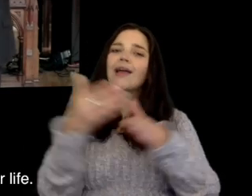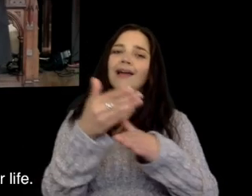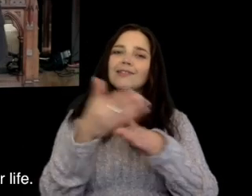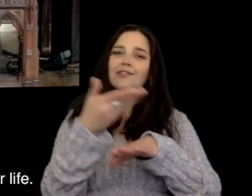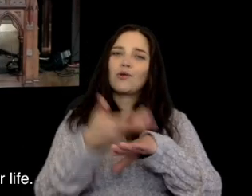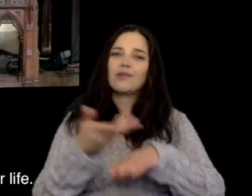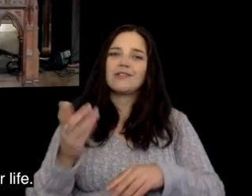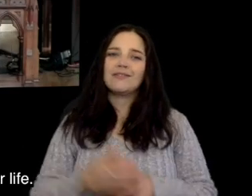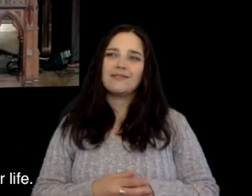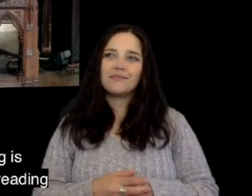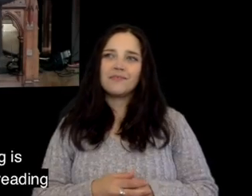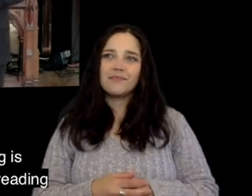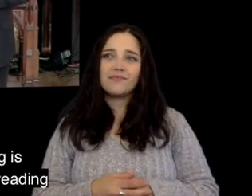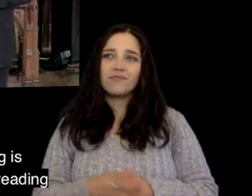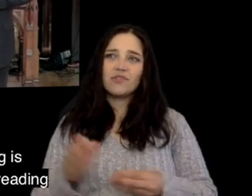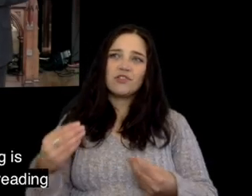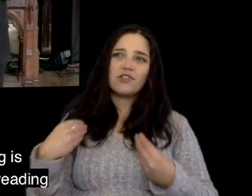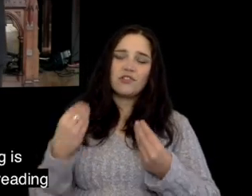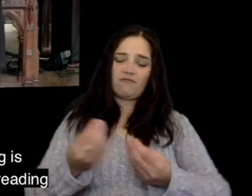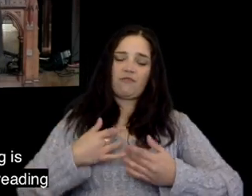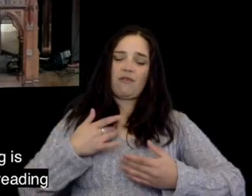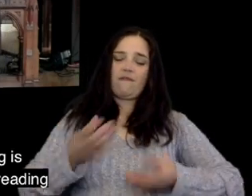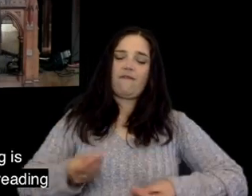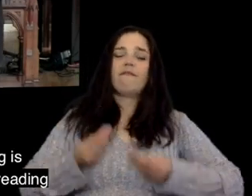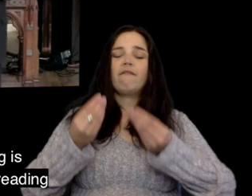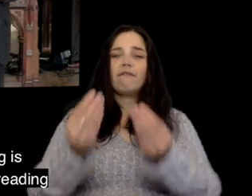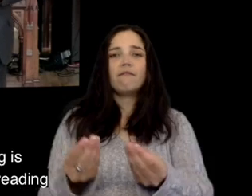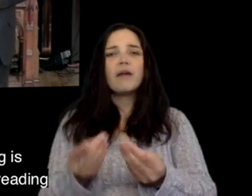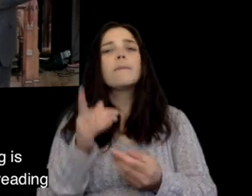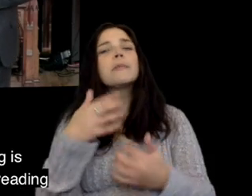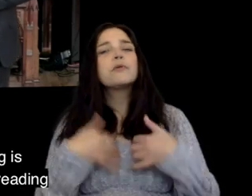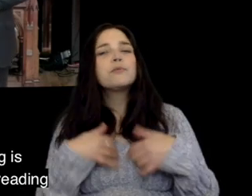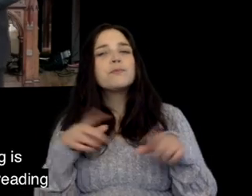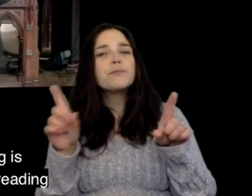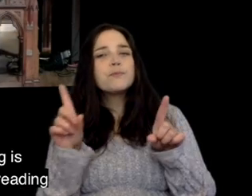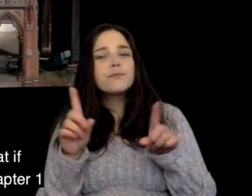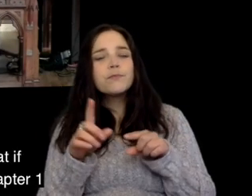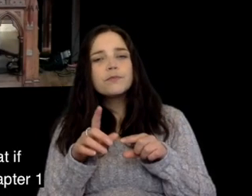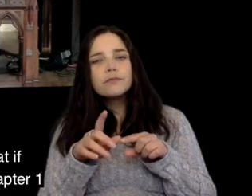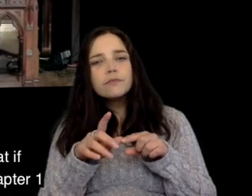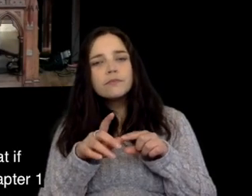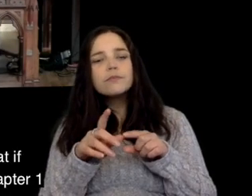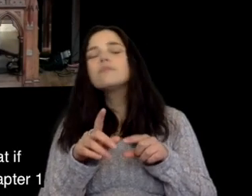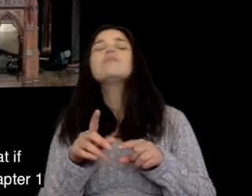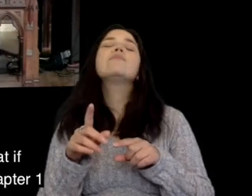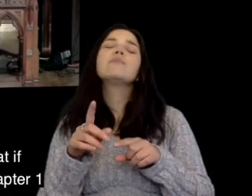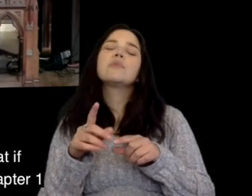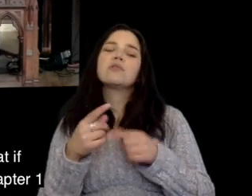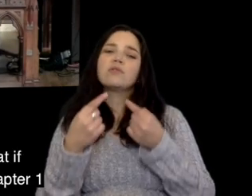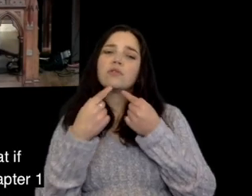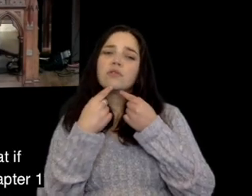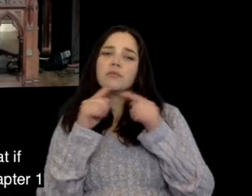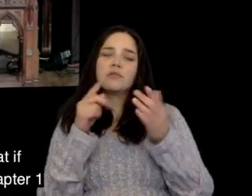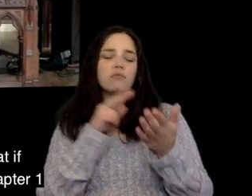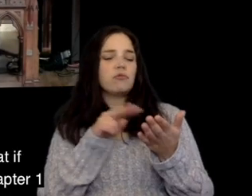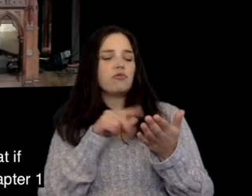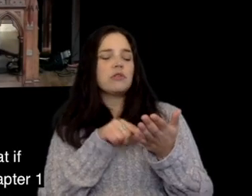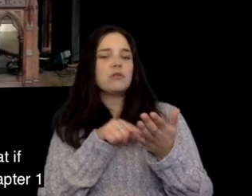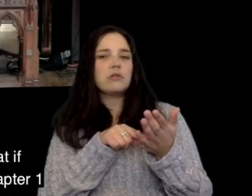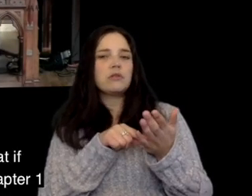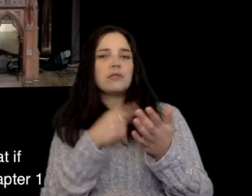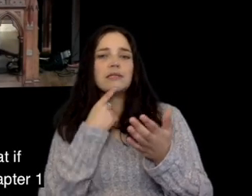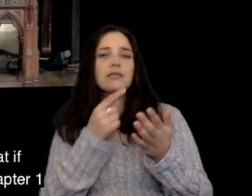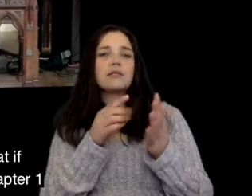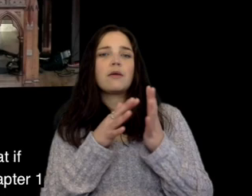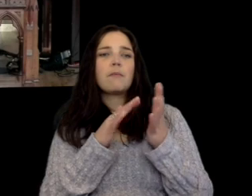acts on that. She gives over her life. The interesting thing is, the commentary I was reading was pointing out